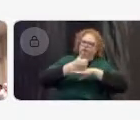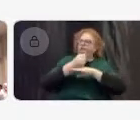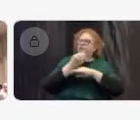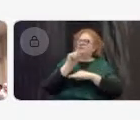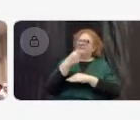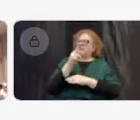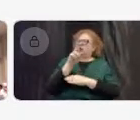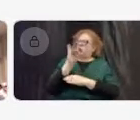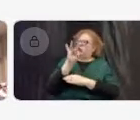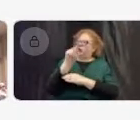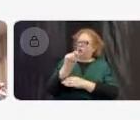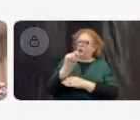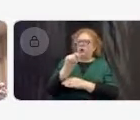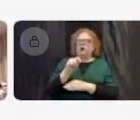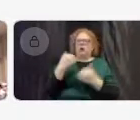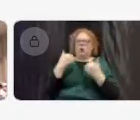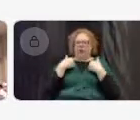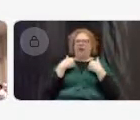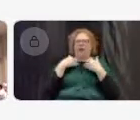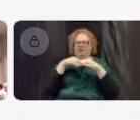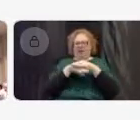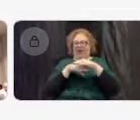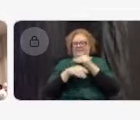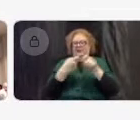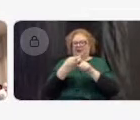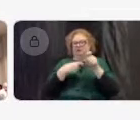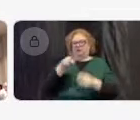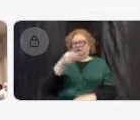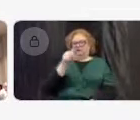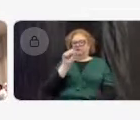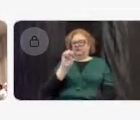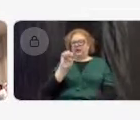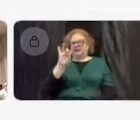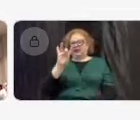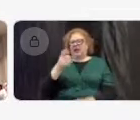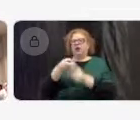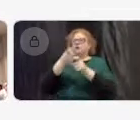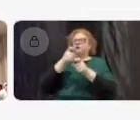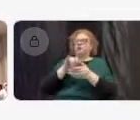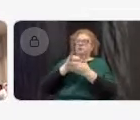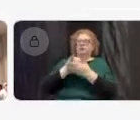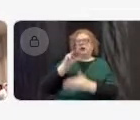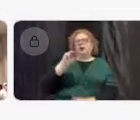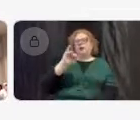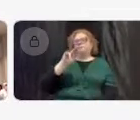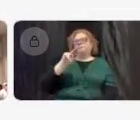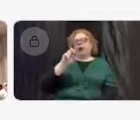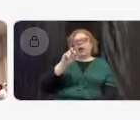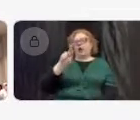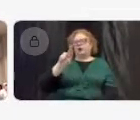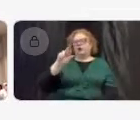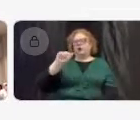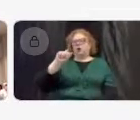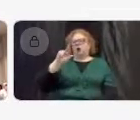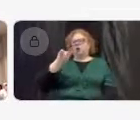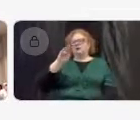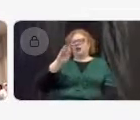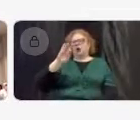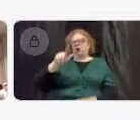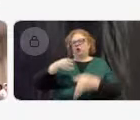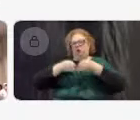on, I guess, Phase 8 going to the minor arterial. There could be access out of Phase 6 to one of my